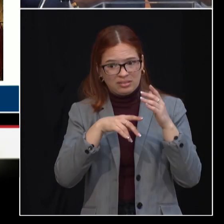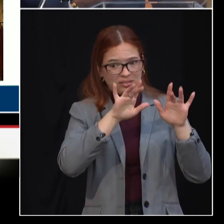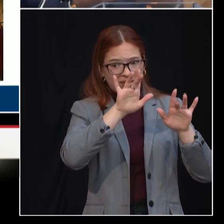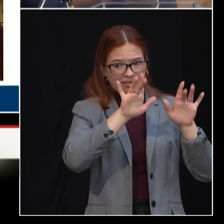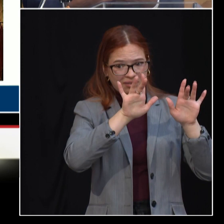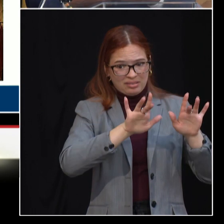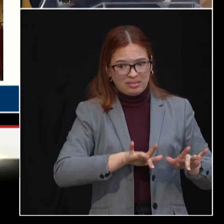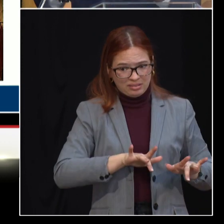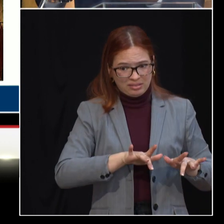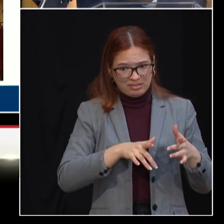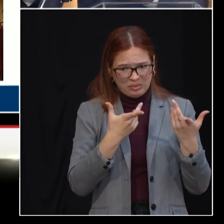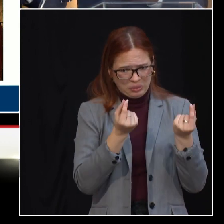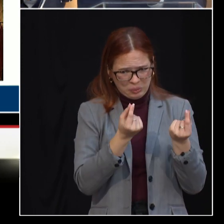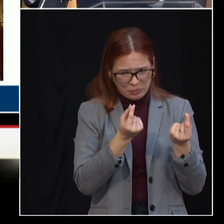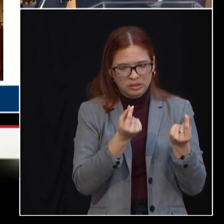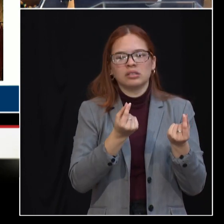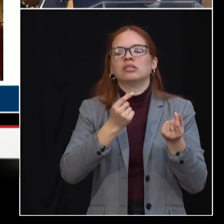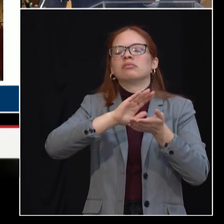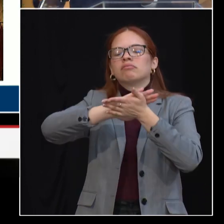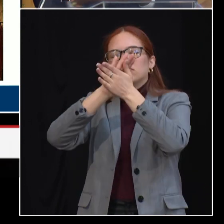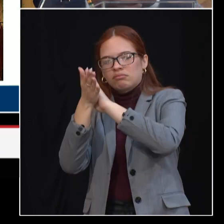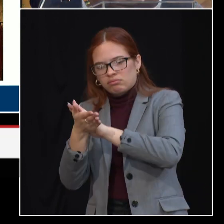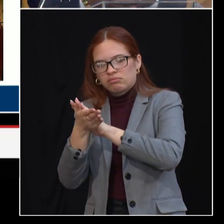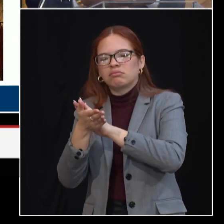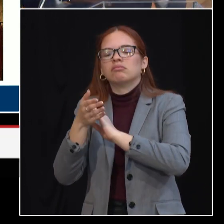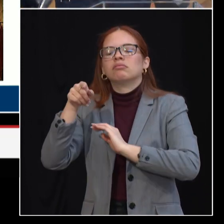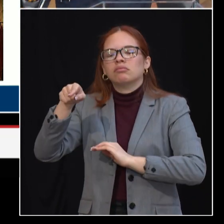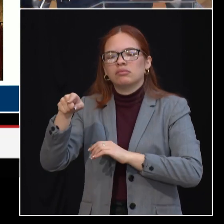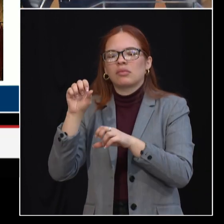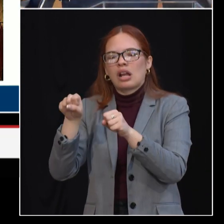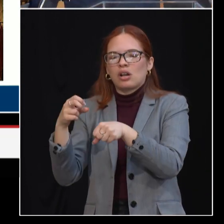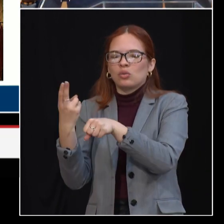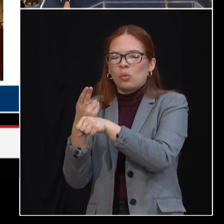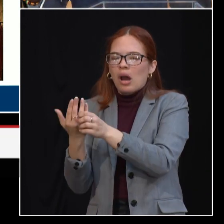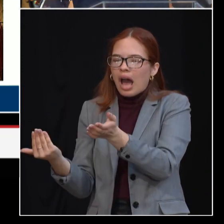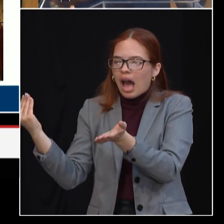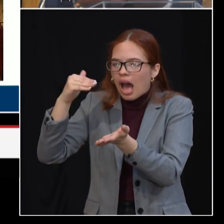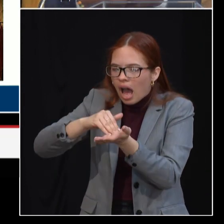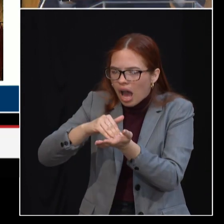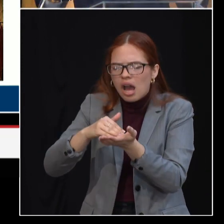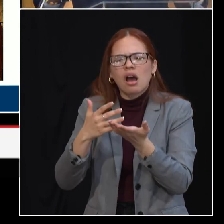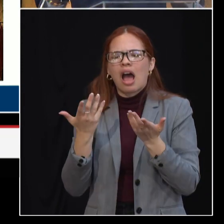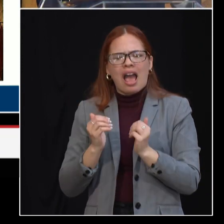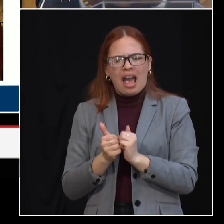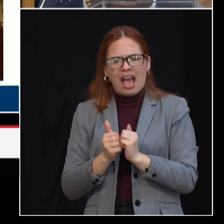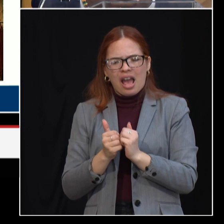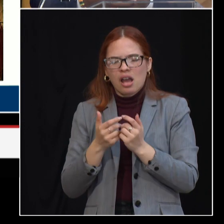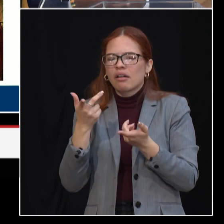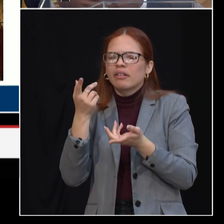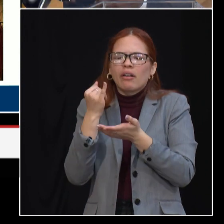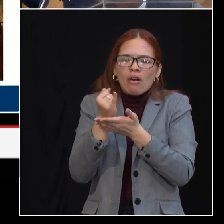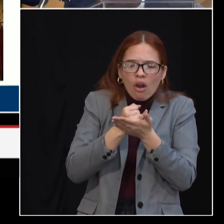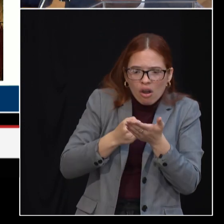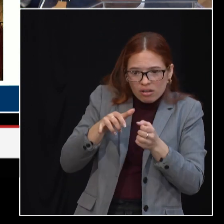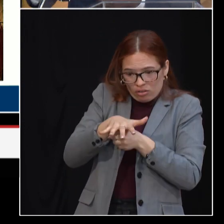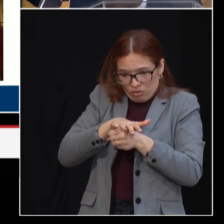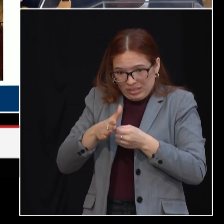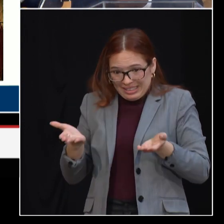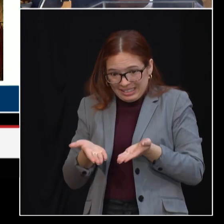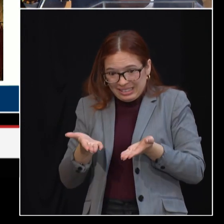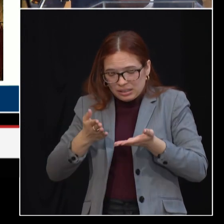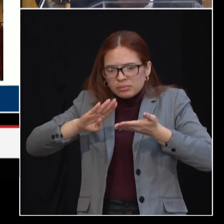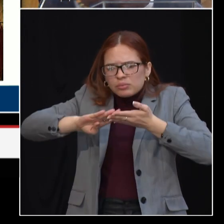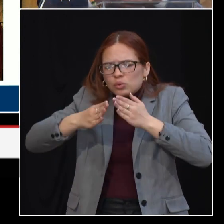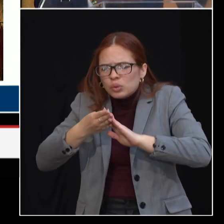productive use. What we do through this program is we work with local artists from our communities to beautify